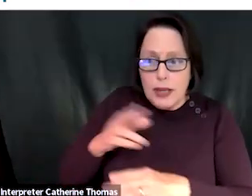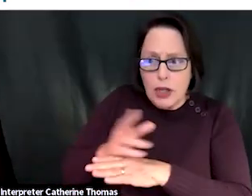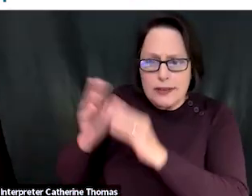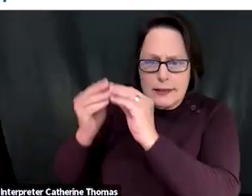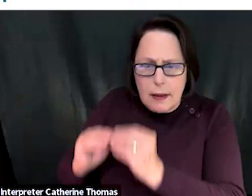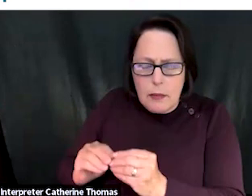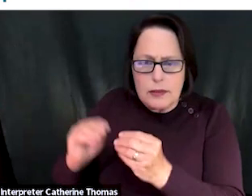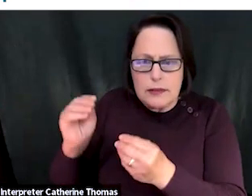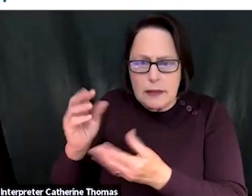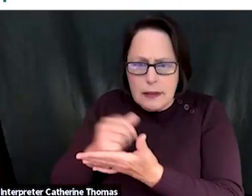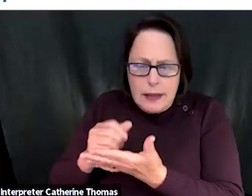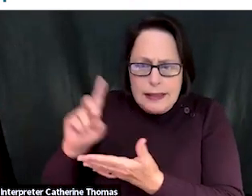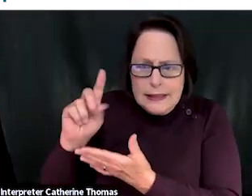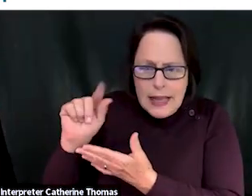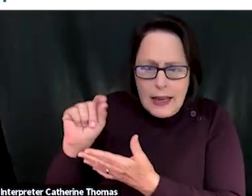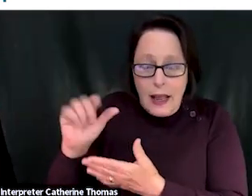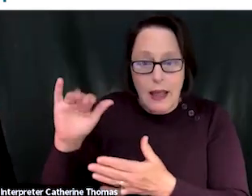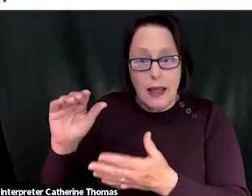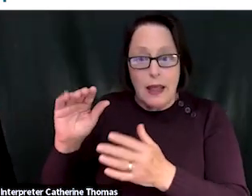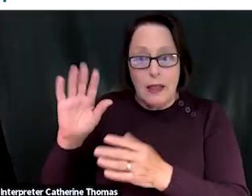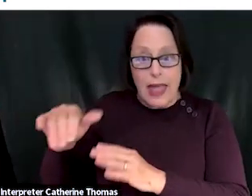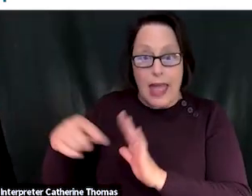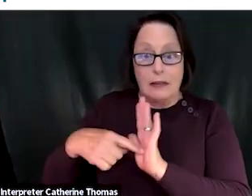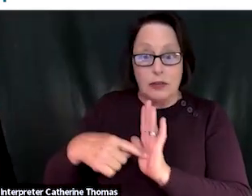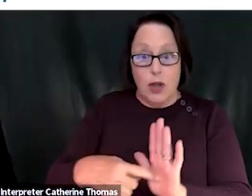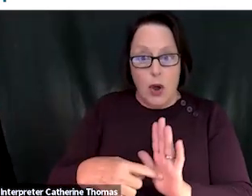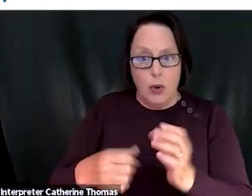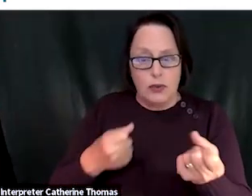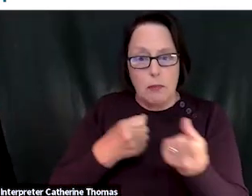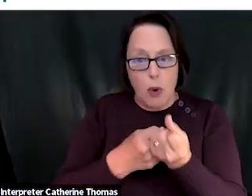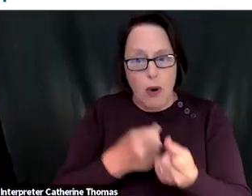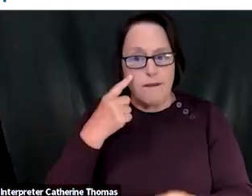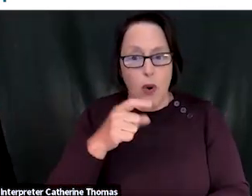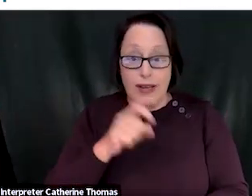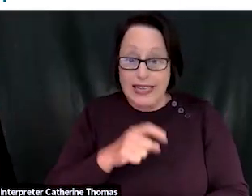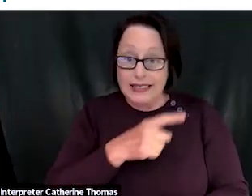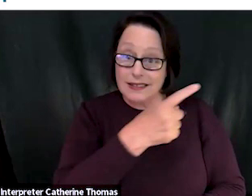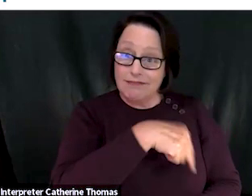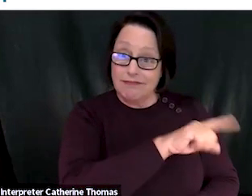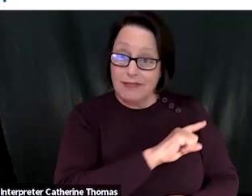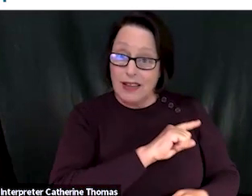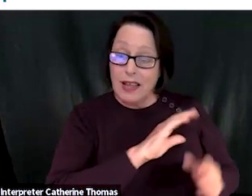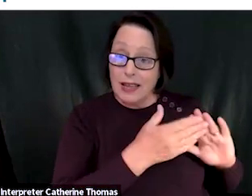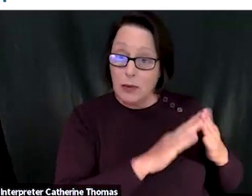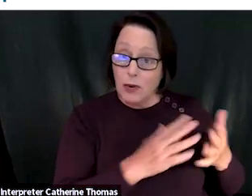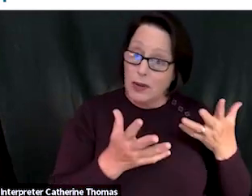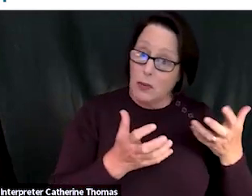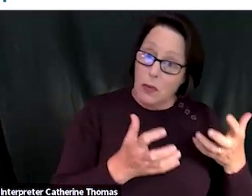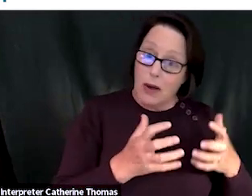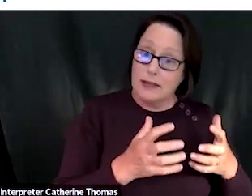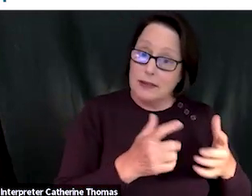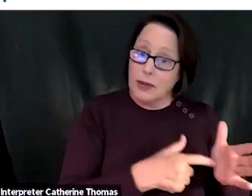a way that helps support the needs of the communities that require language